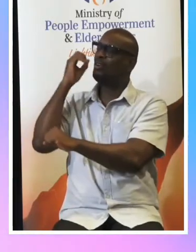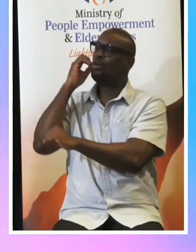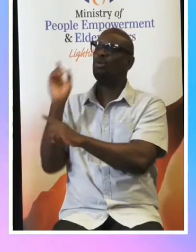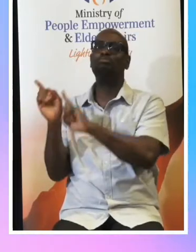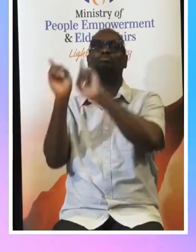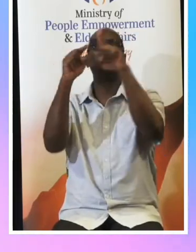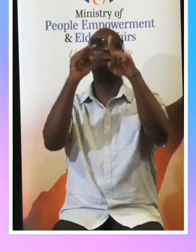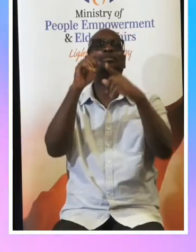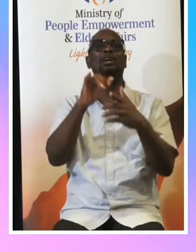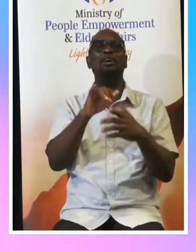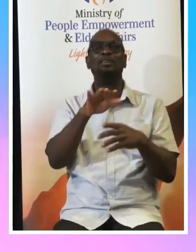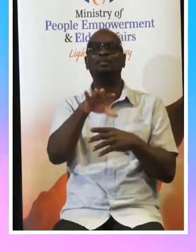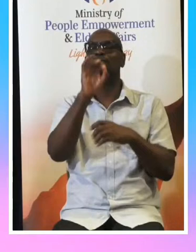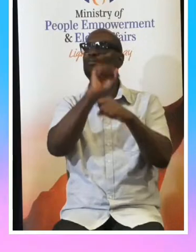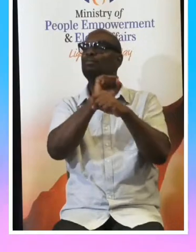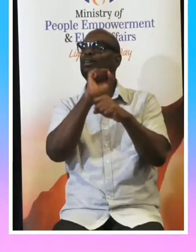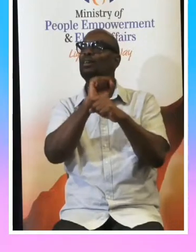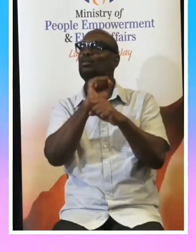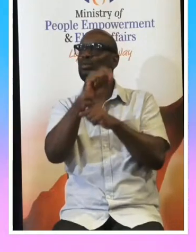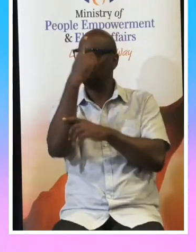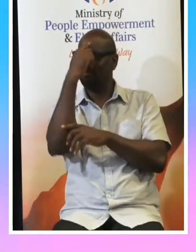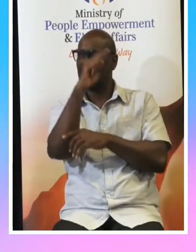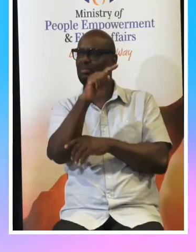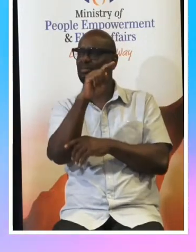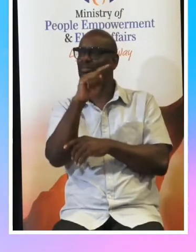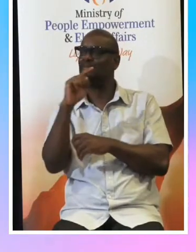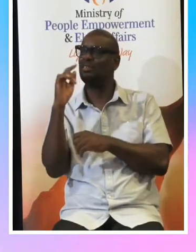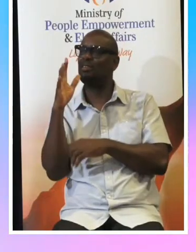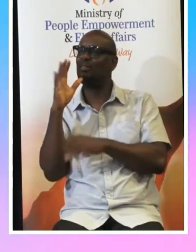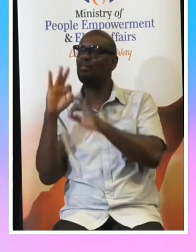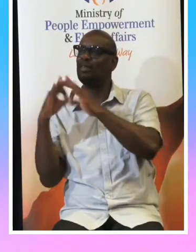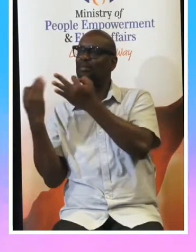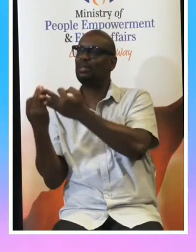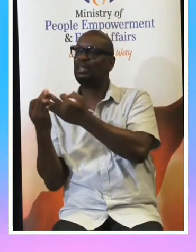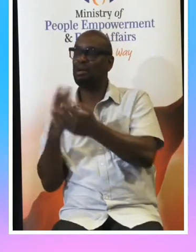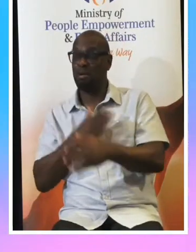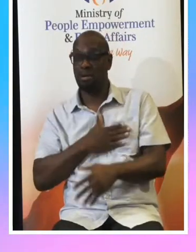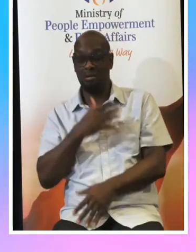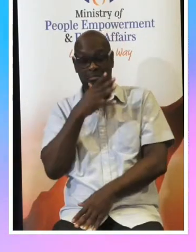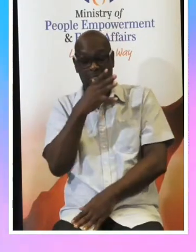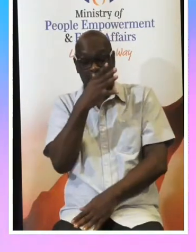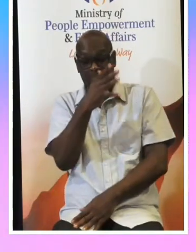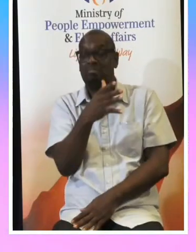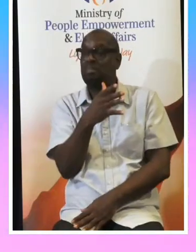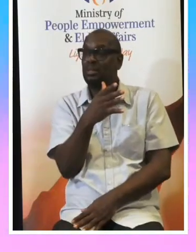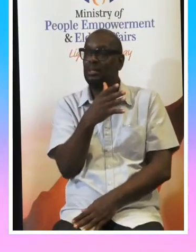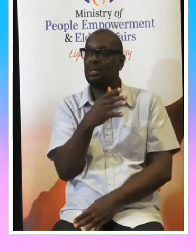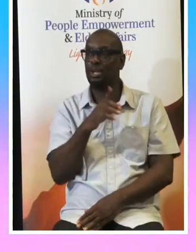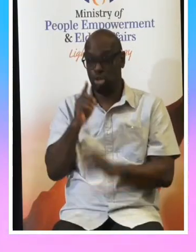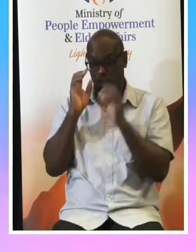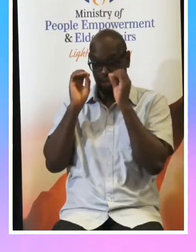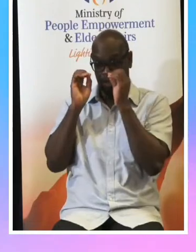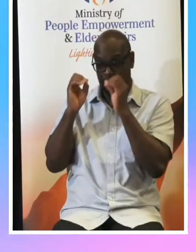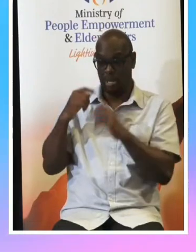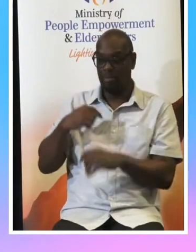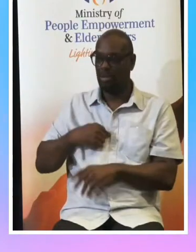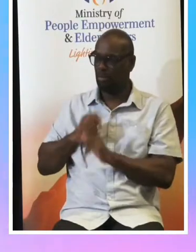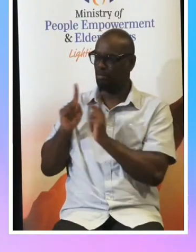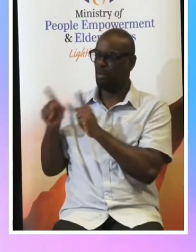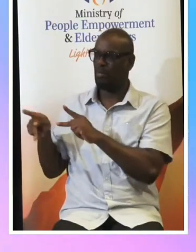family, my mother's mother, and my greatest teacher. Gran taught me to be proper but not pious,